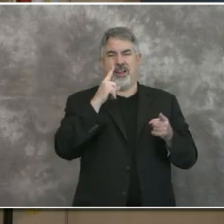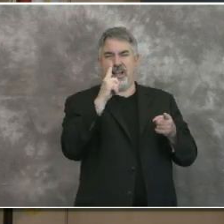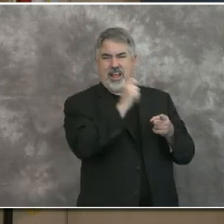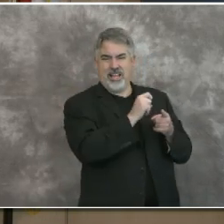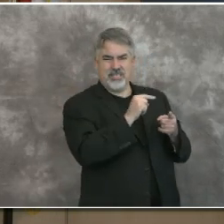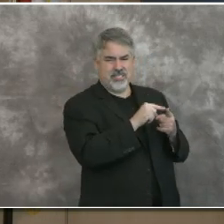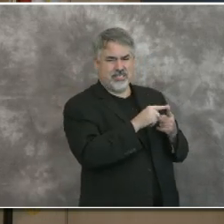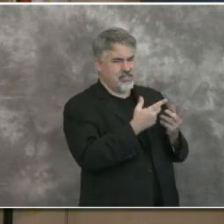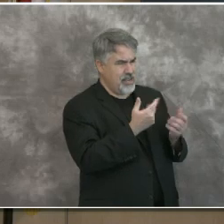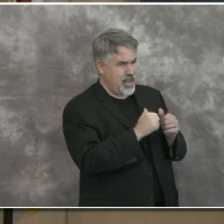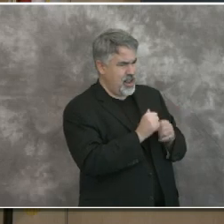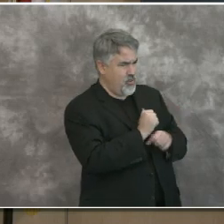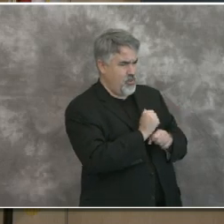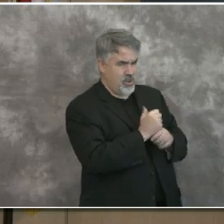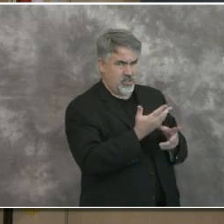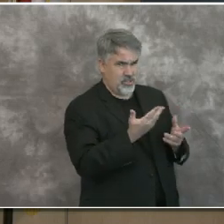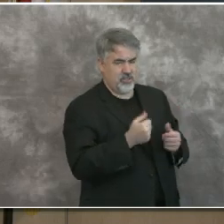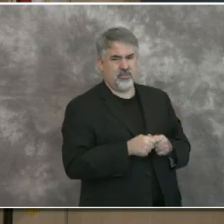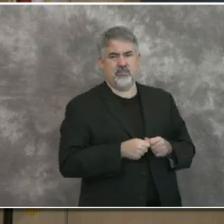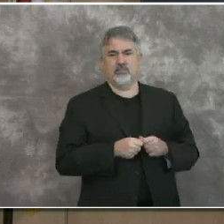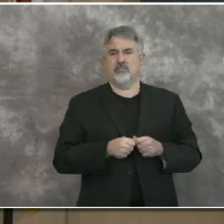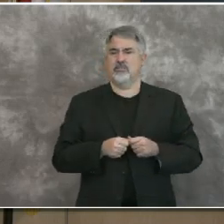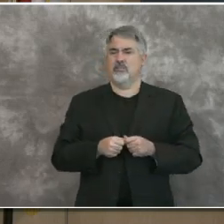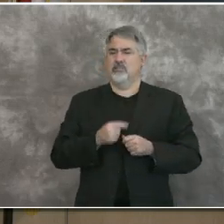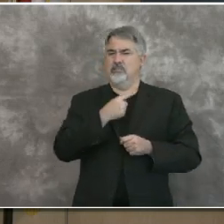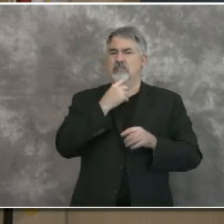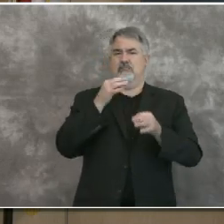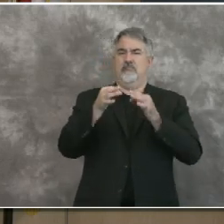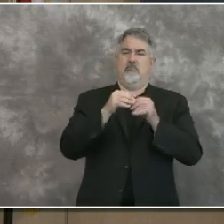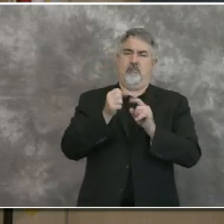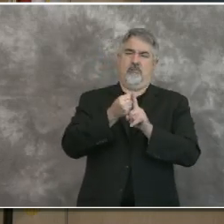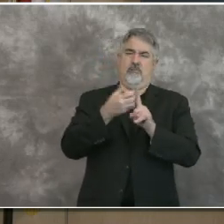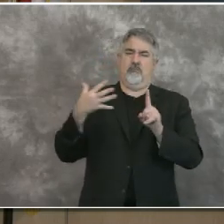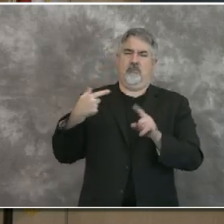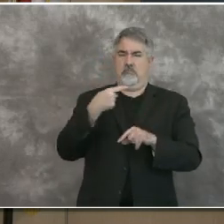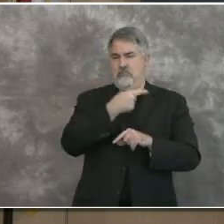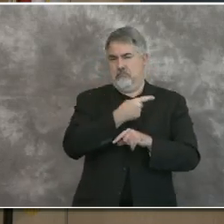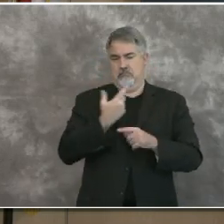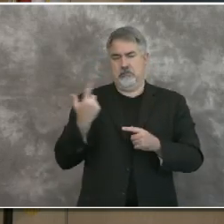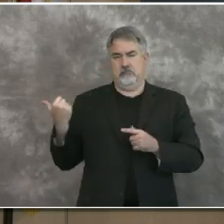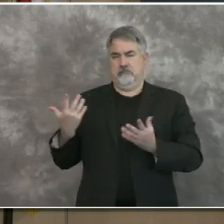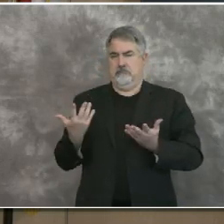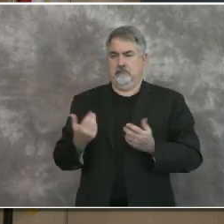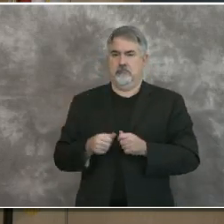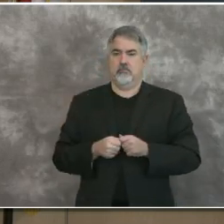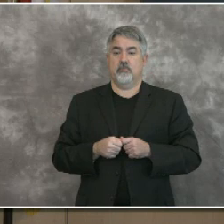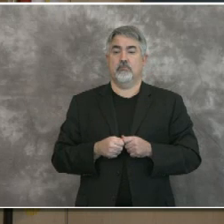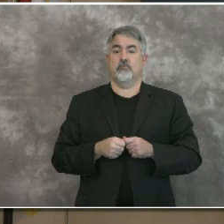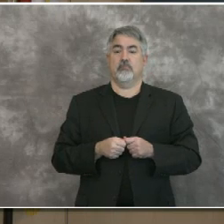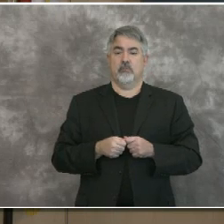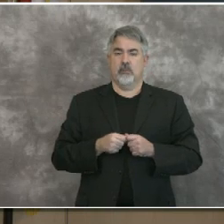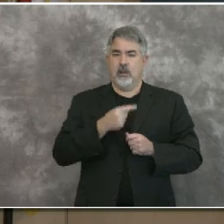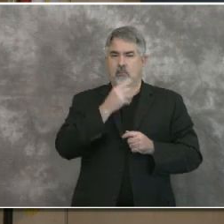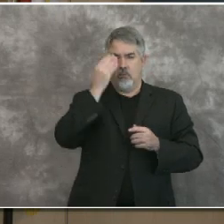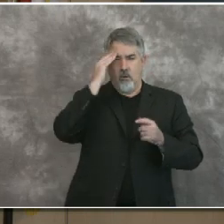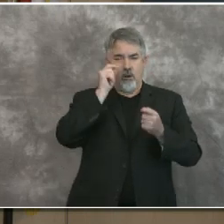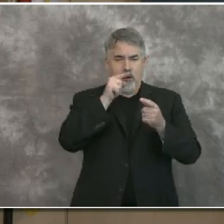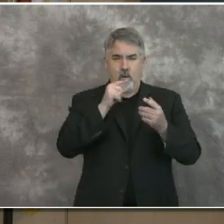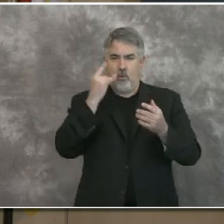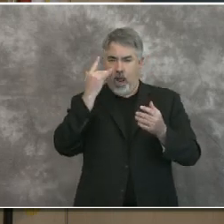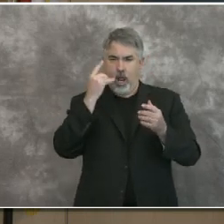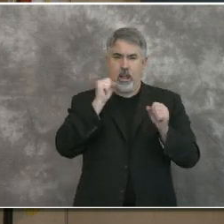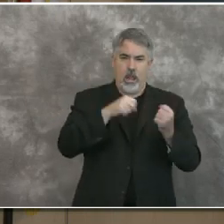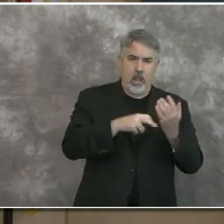agencies, and they can comment on their posture and what they're doing, along with any specifics, questions you may have. As it relates to the